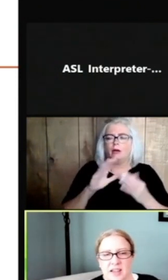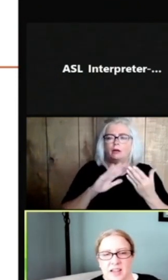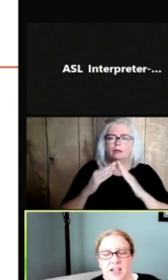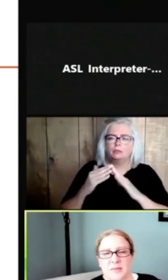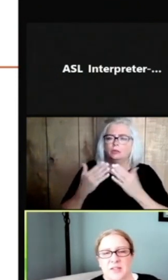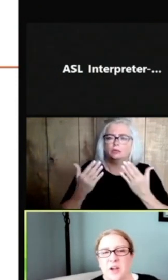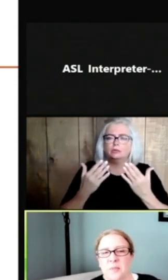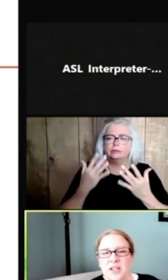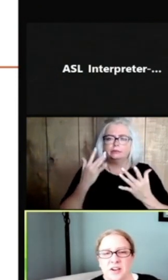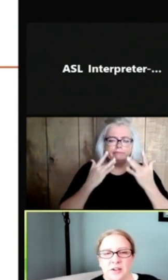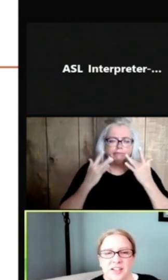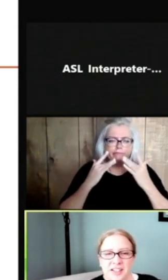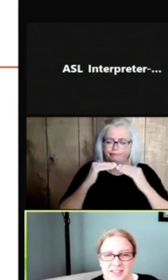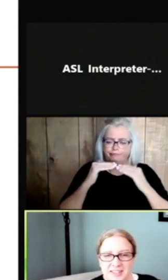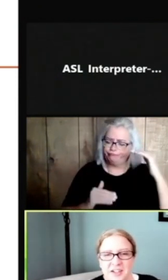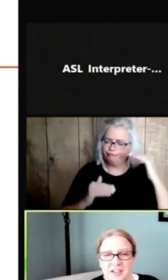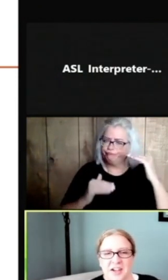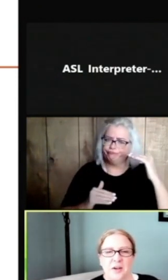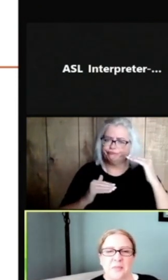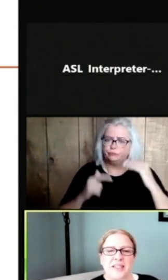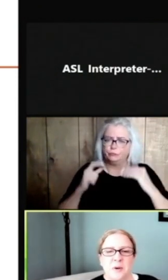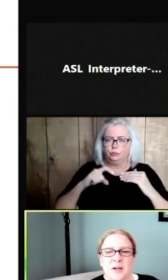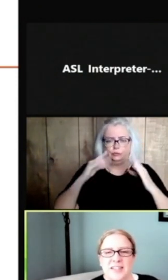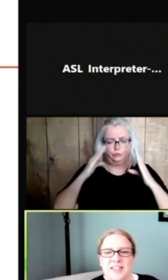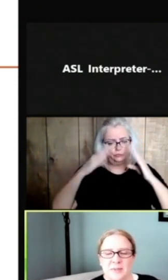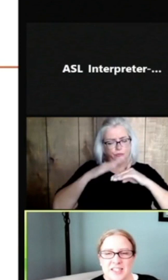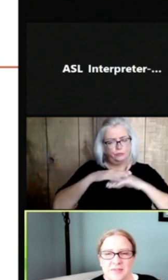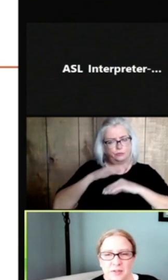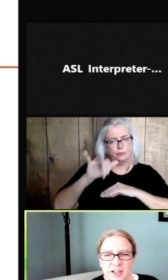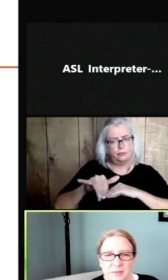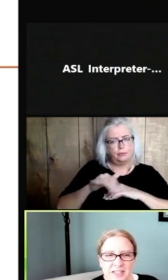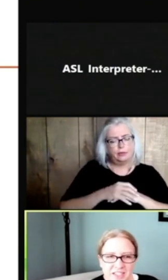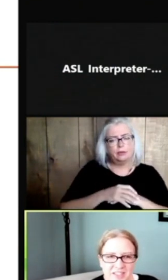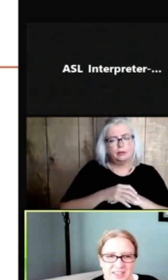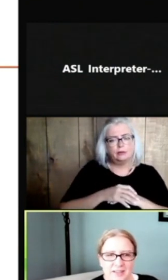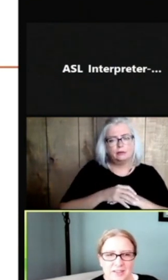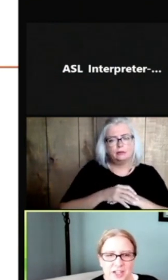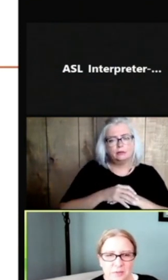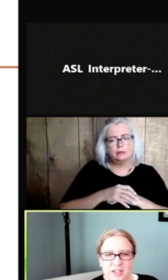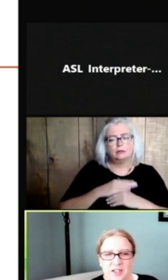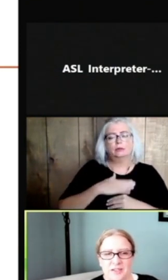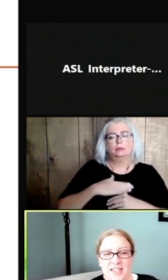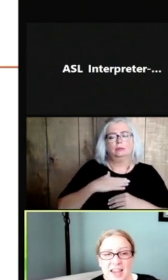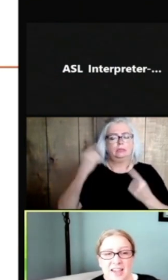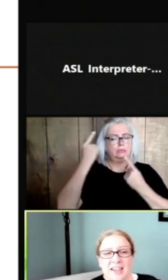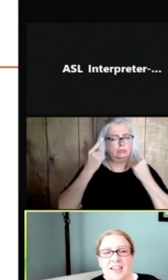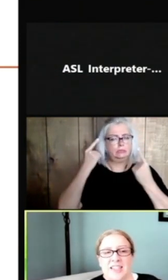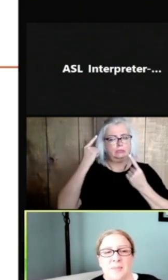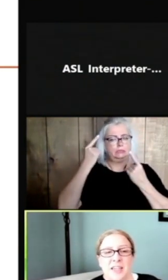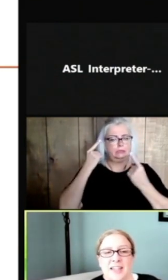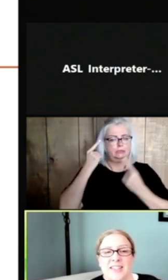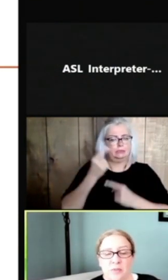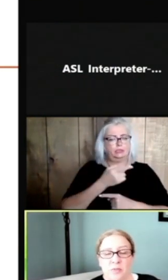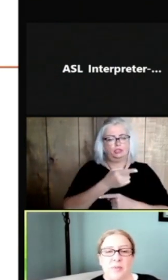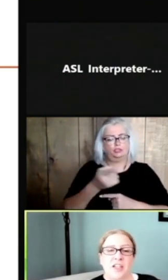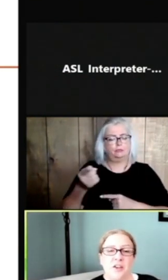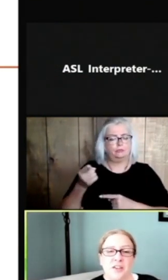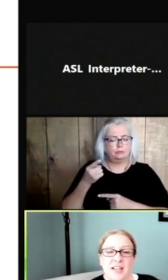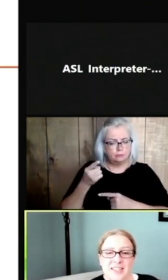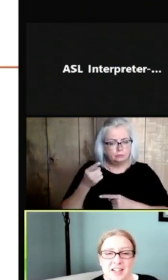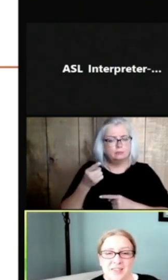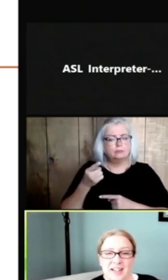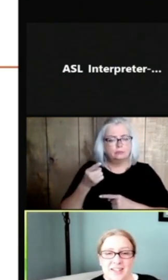States. So I hope that you'll consider these points and the specific recommendations that I've shared with you today to begin to